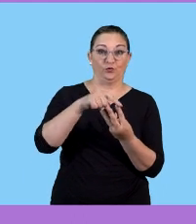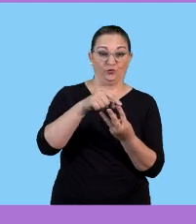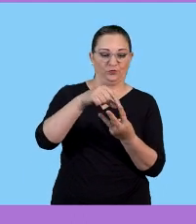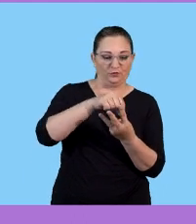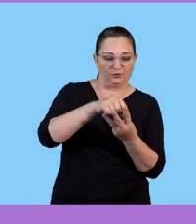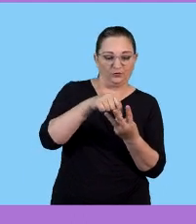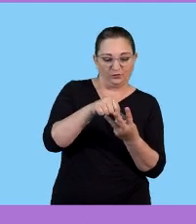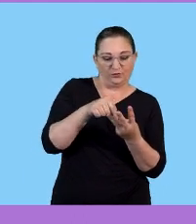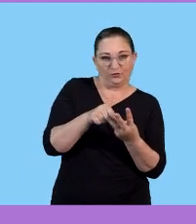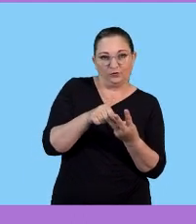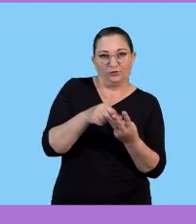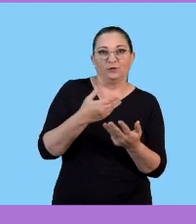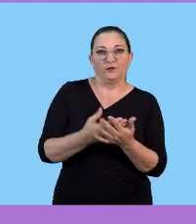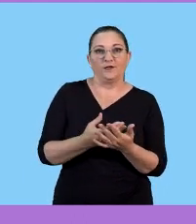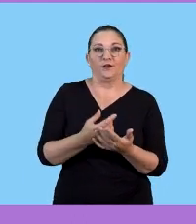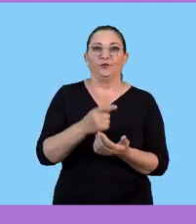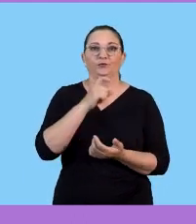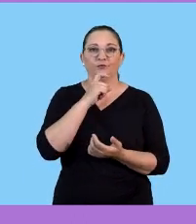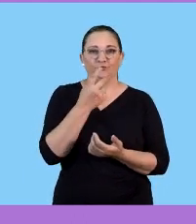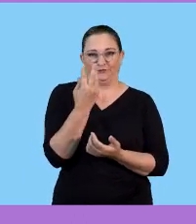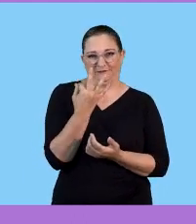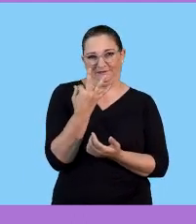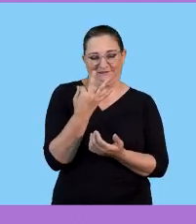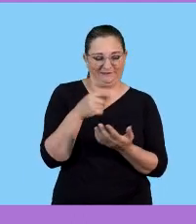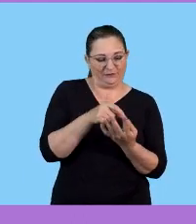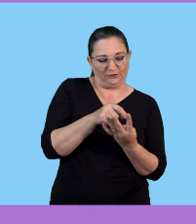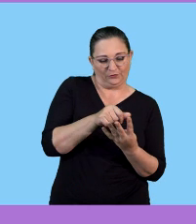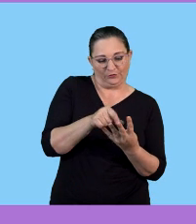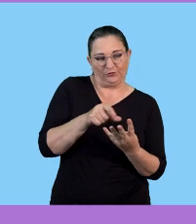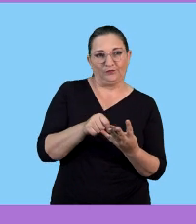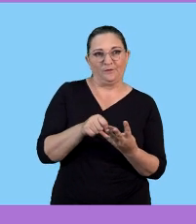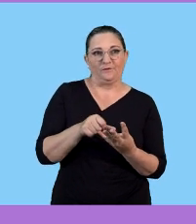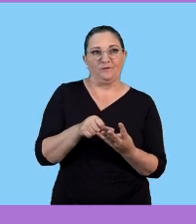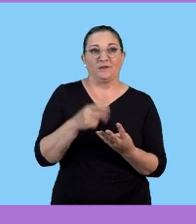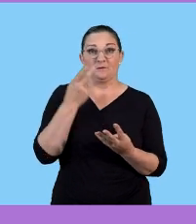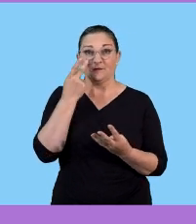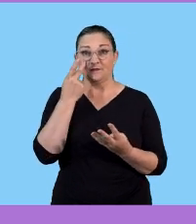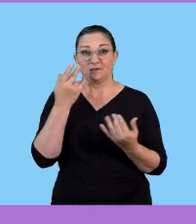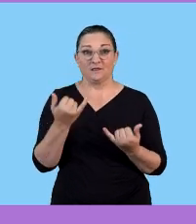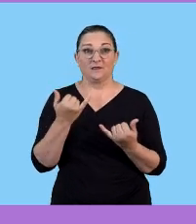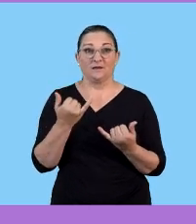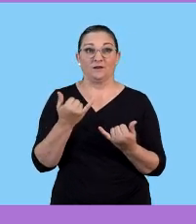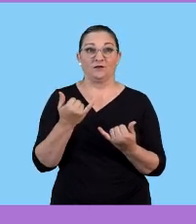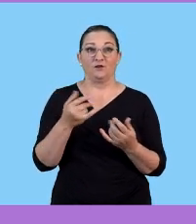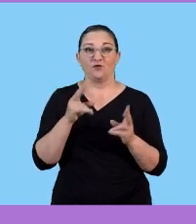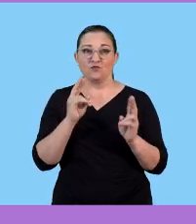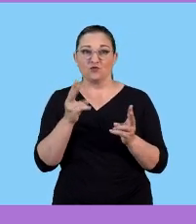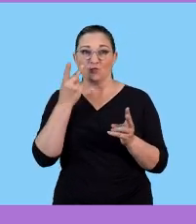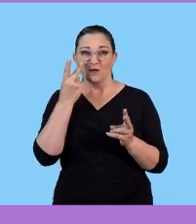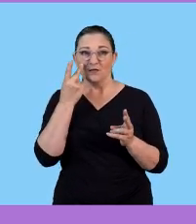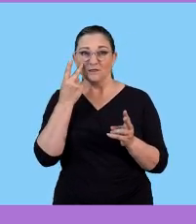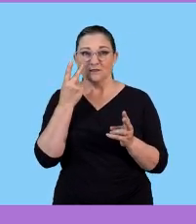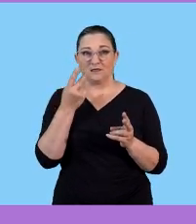that's the 2, that's the 3 little prongs. And as you can see here from this one, okay, let's just use an arrow there.